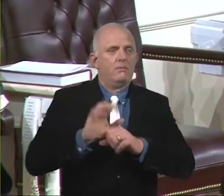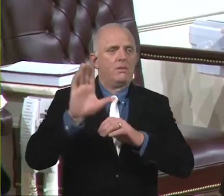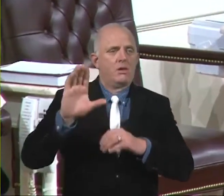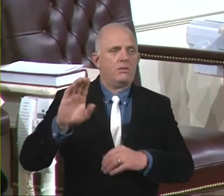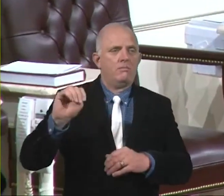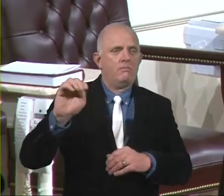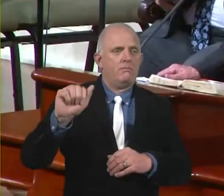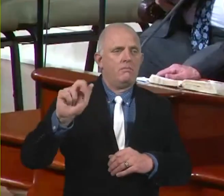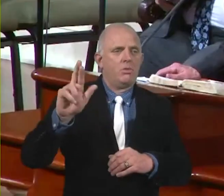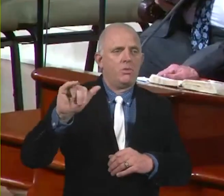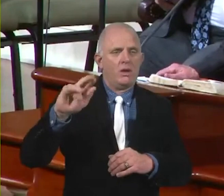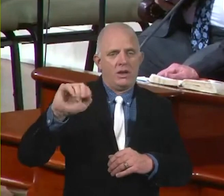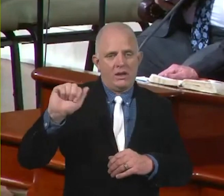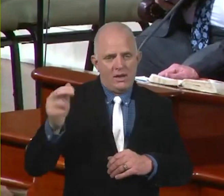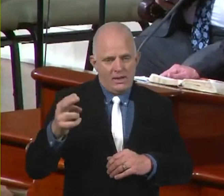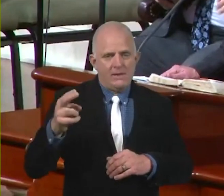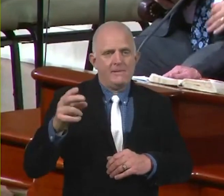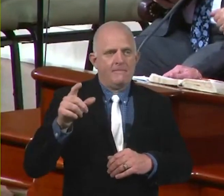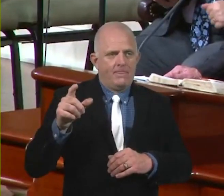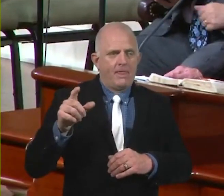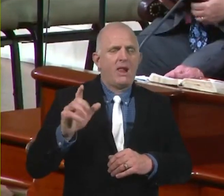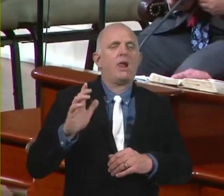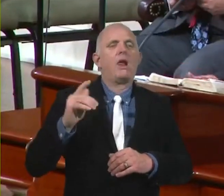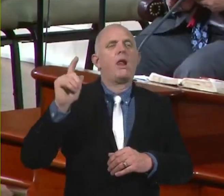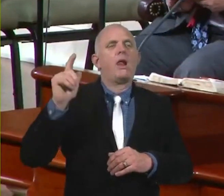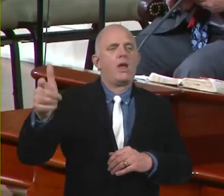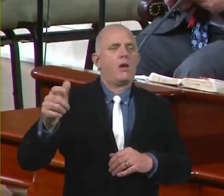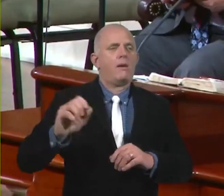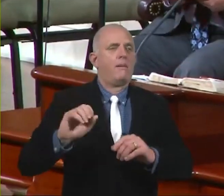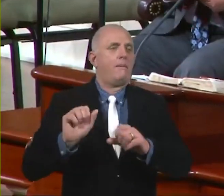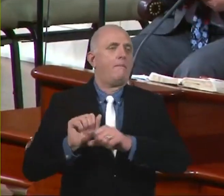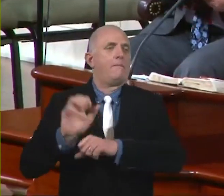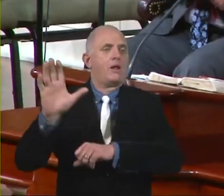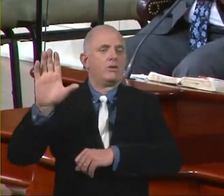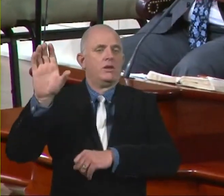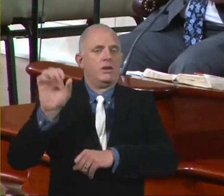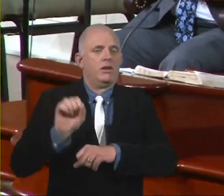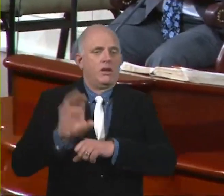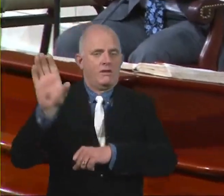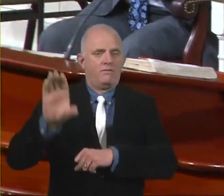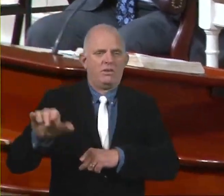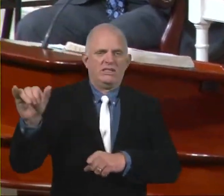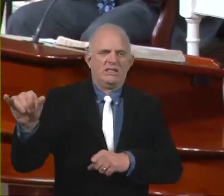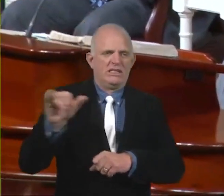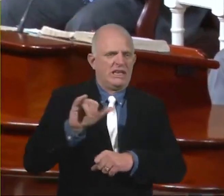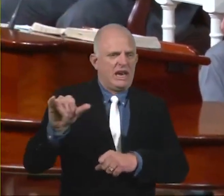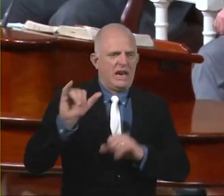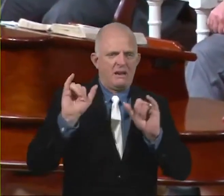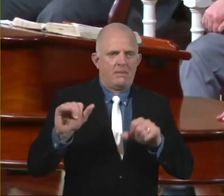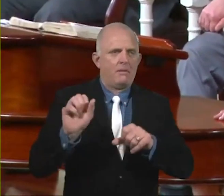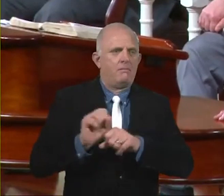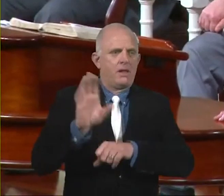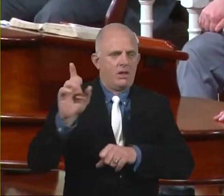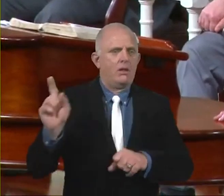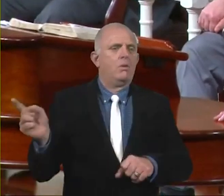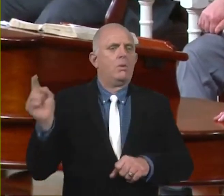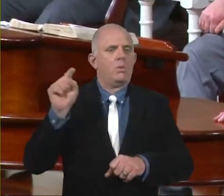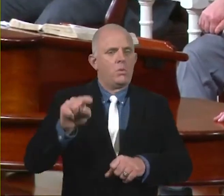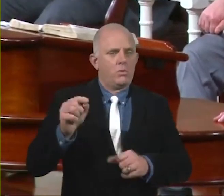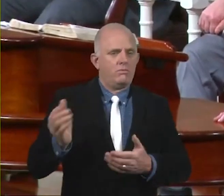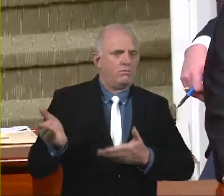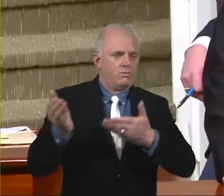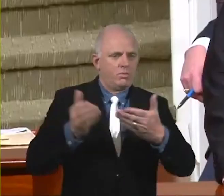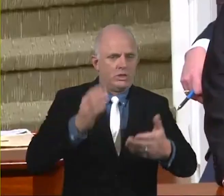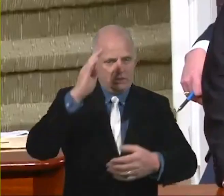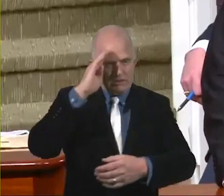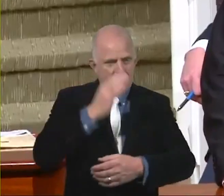Testament is Mount Calvary of the New Testament, same mountain. And there he said, I want you to go and take your son. That boy